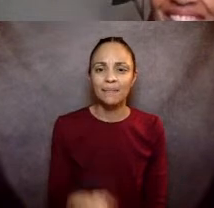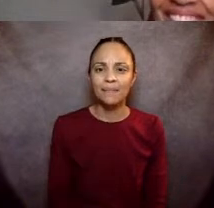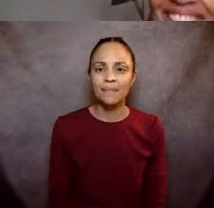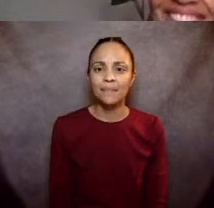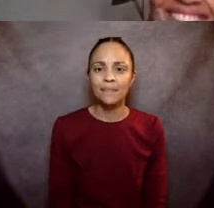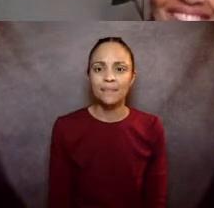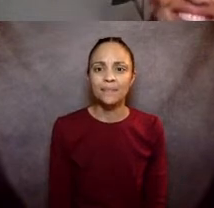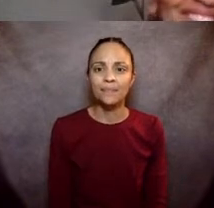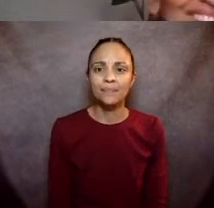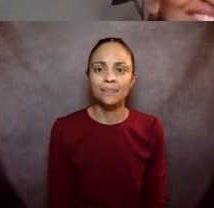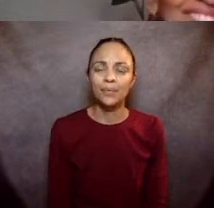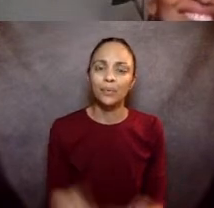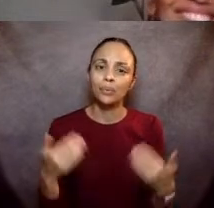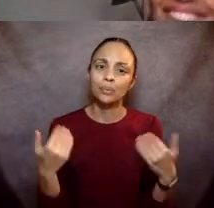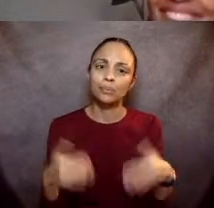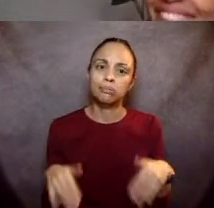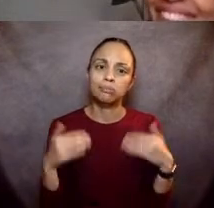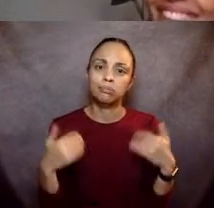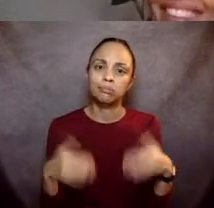Wow.